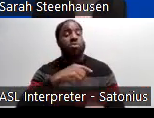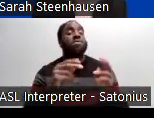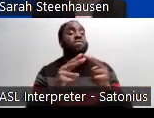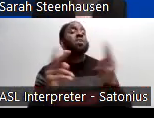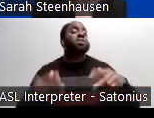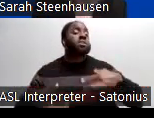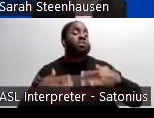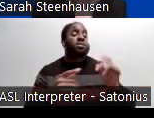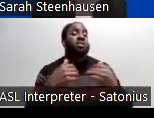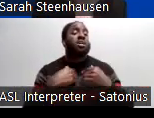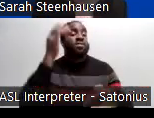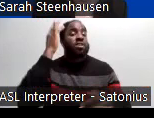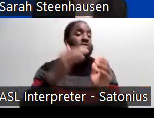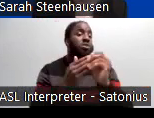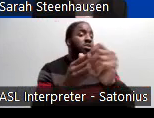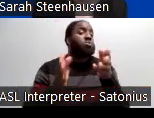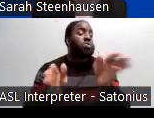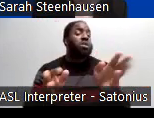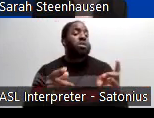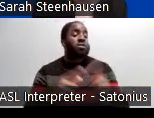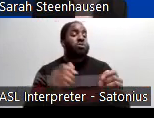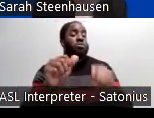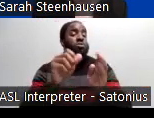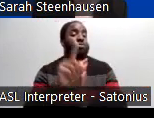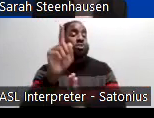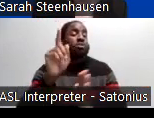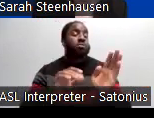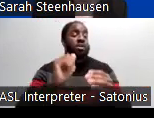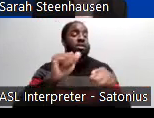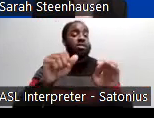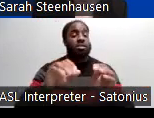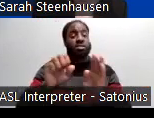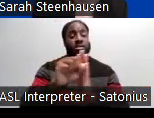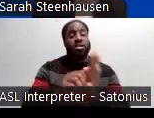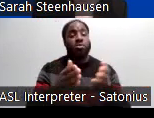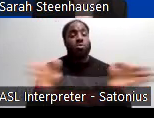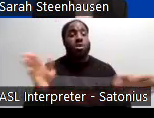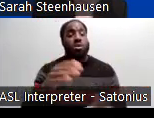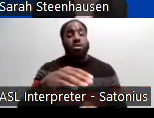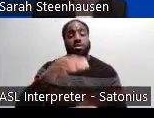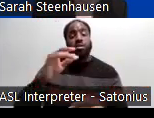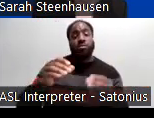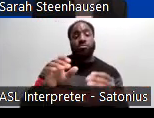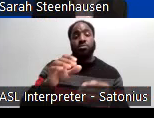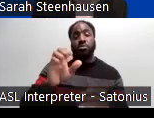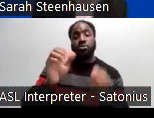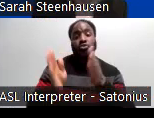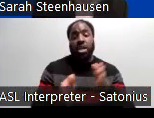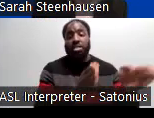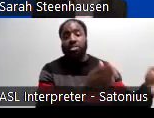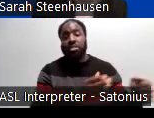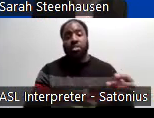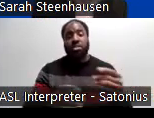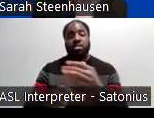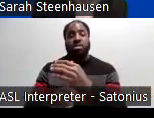have California lead the way with developing a statewide caregiver equity roadmap and strategy to ensure that our